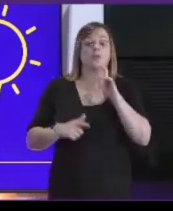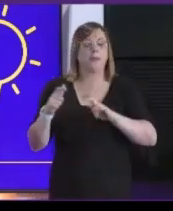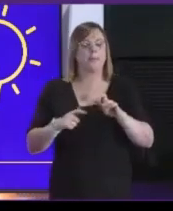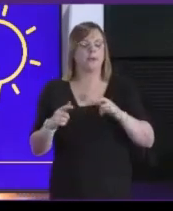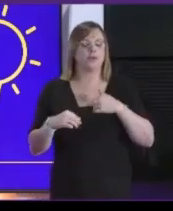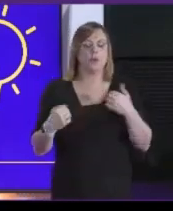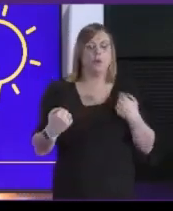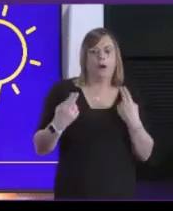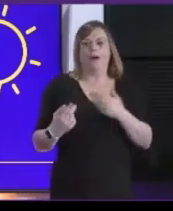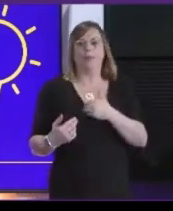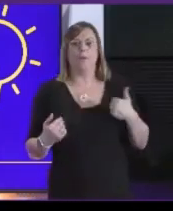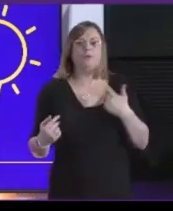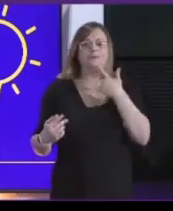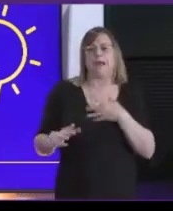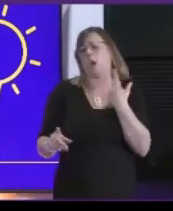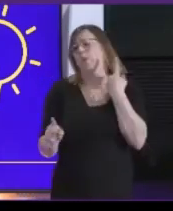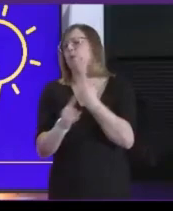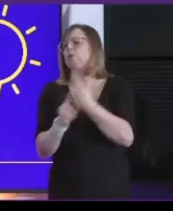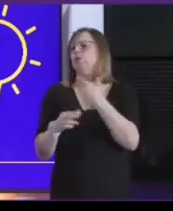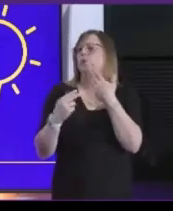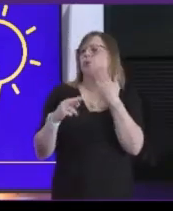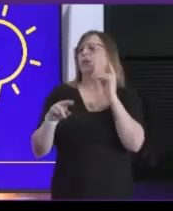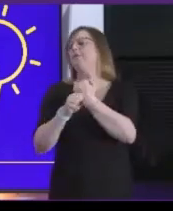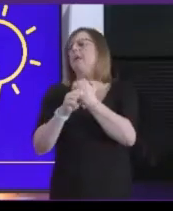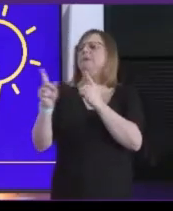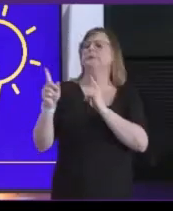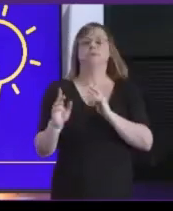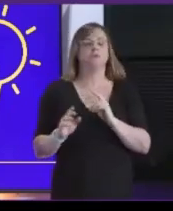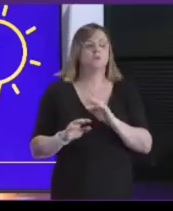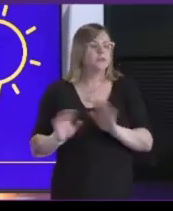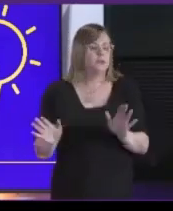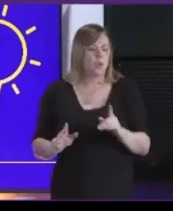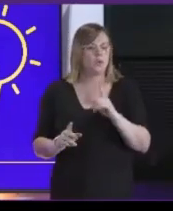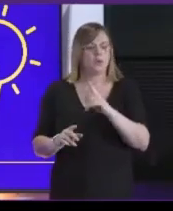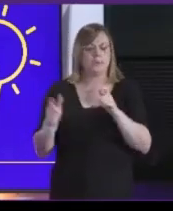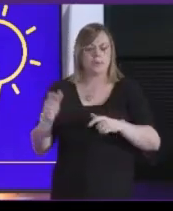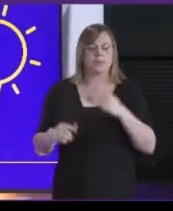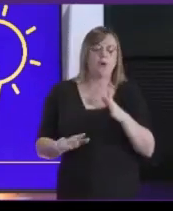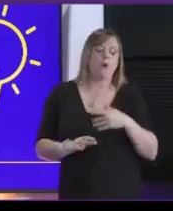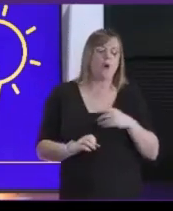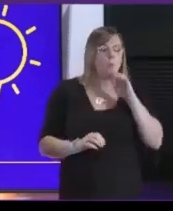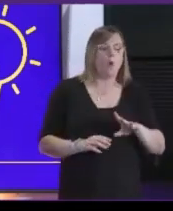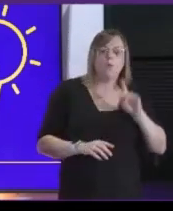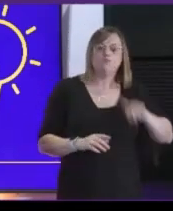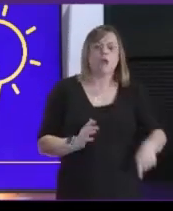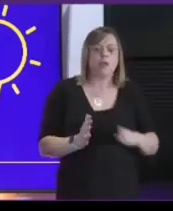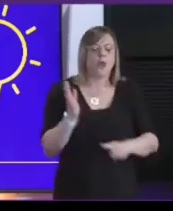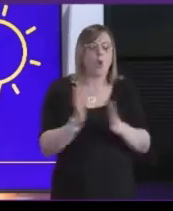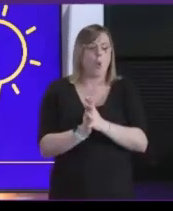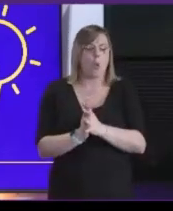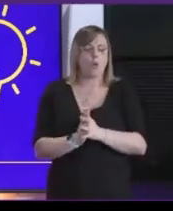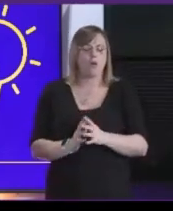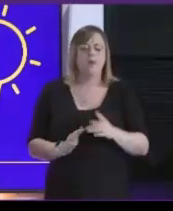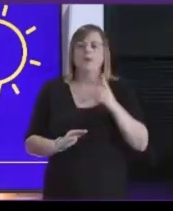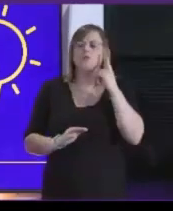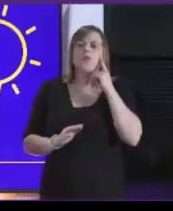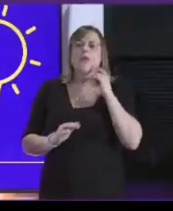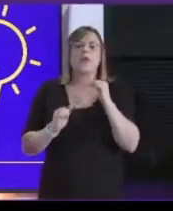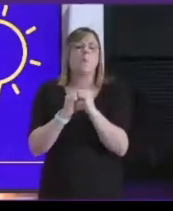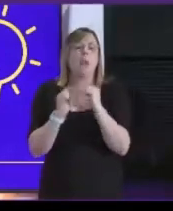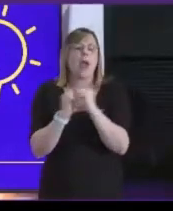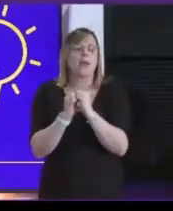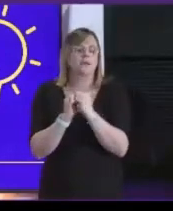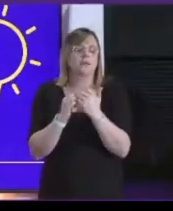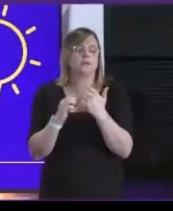bed to say, I want to communicate with the federal government, but I also don't think that people jump out of bed and say, oh, today I'm not going to break the law. Yeah. I don't think compliance is the